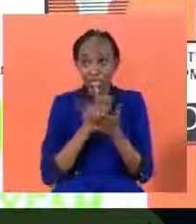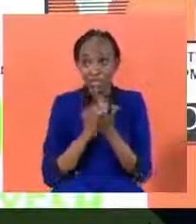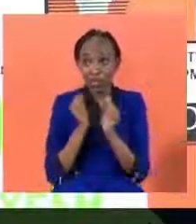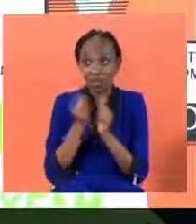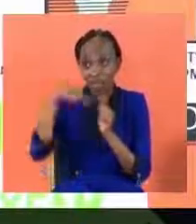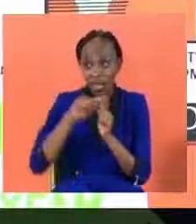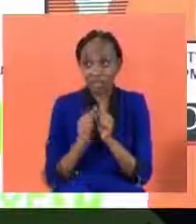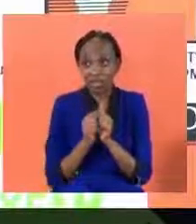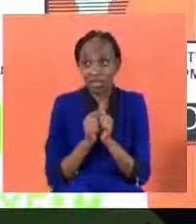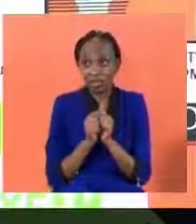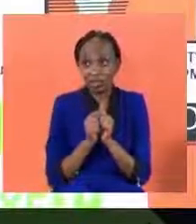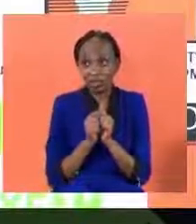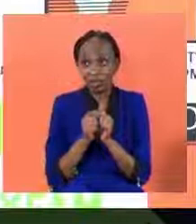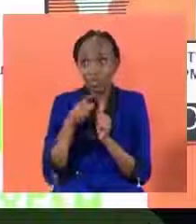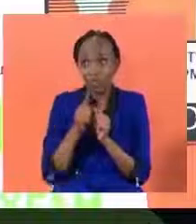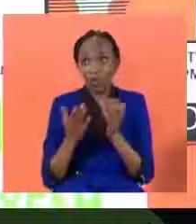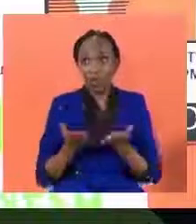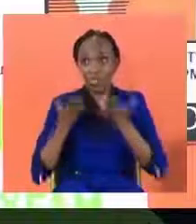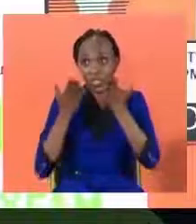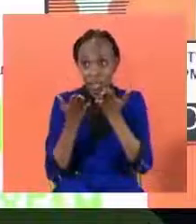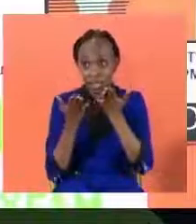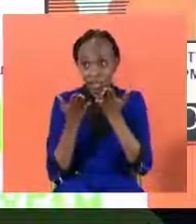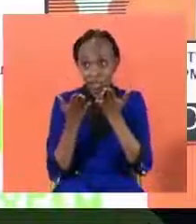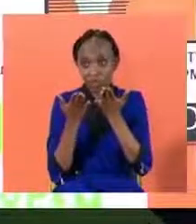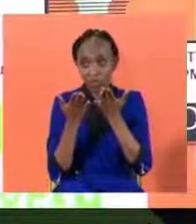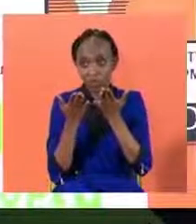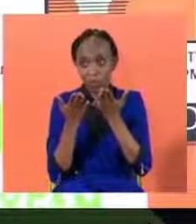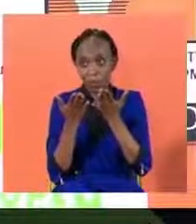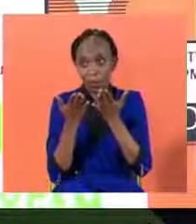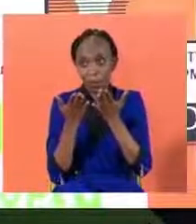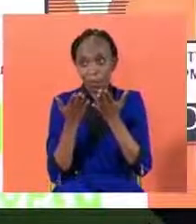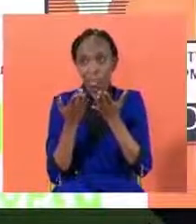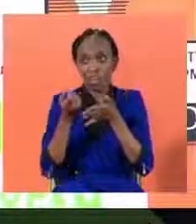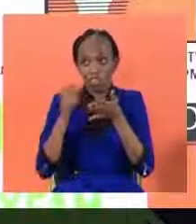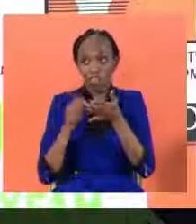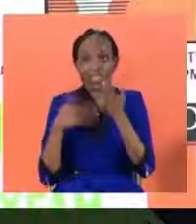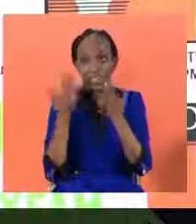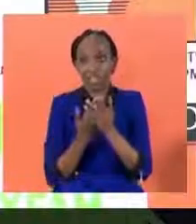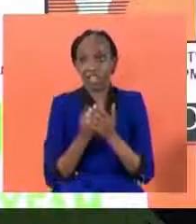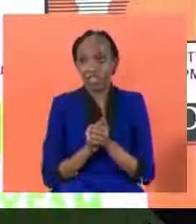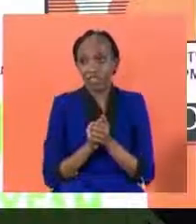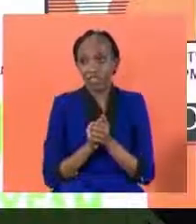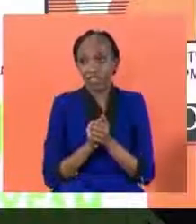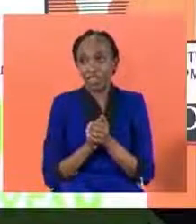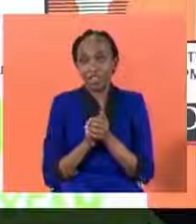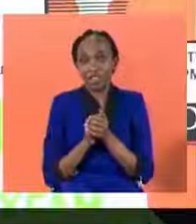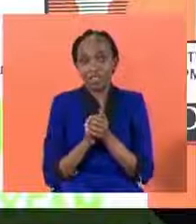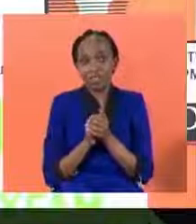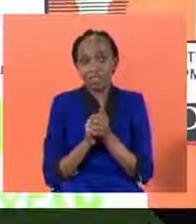us your presentation in terms of stories? Thank you. In terms